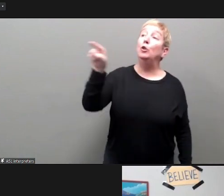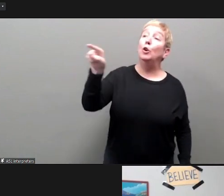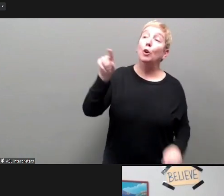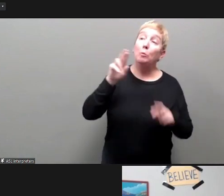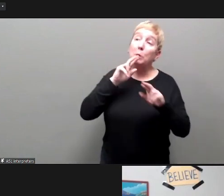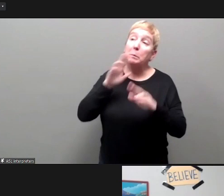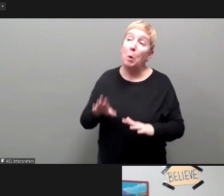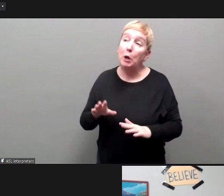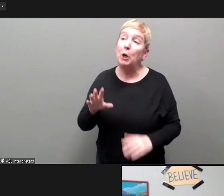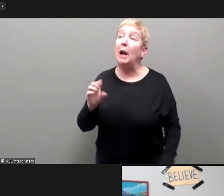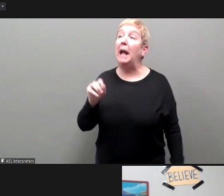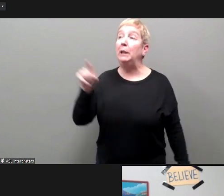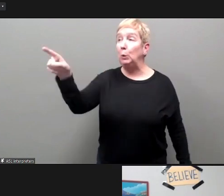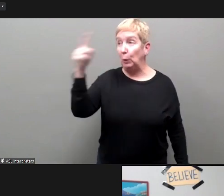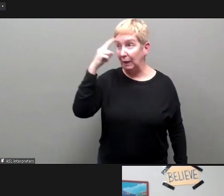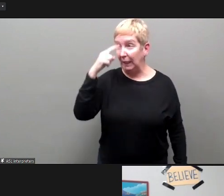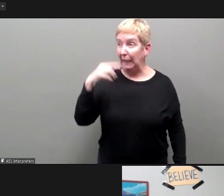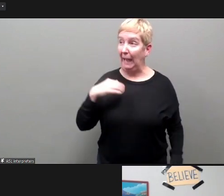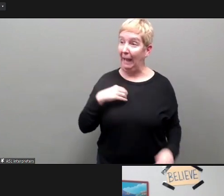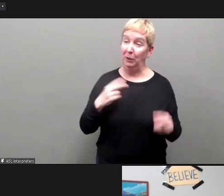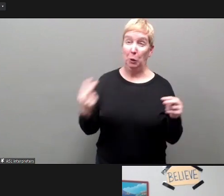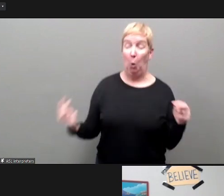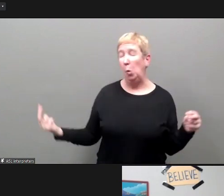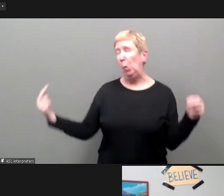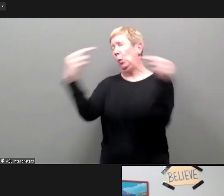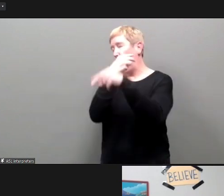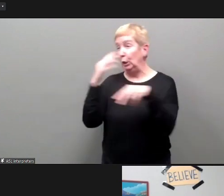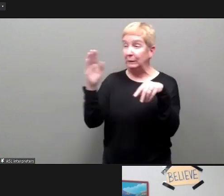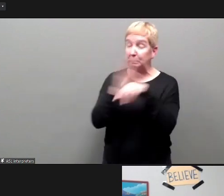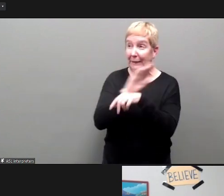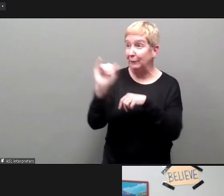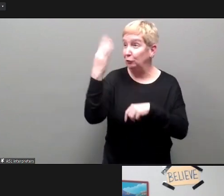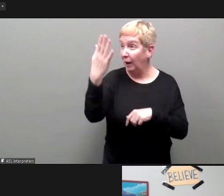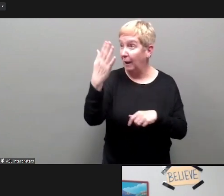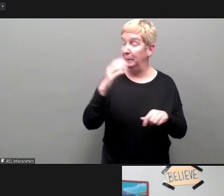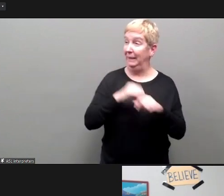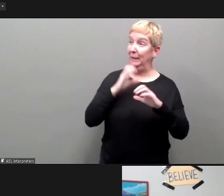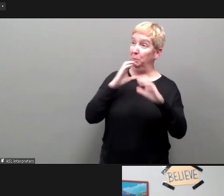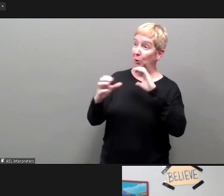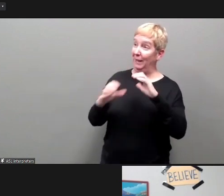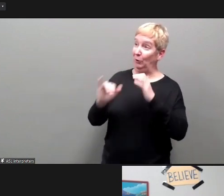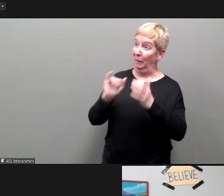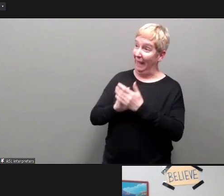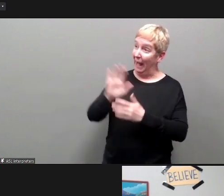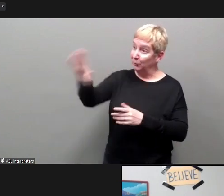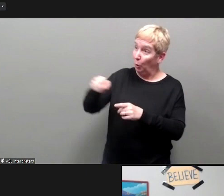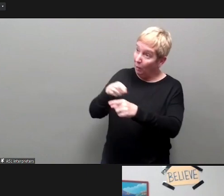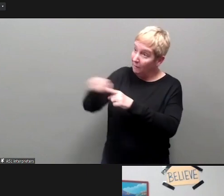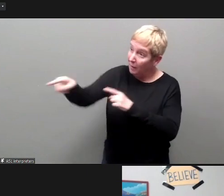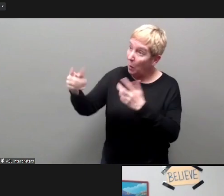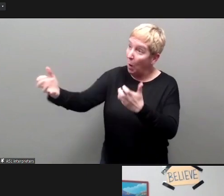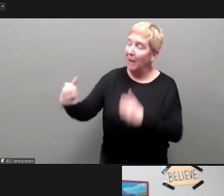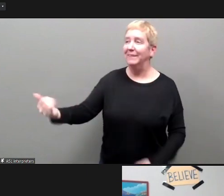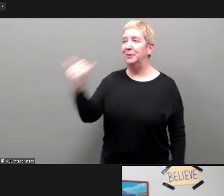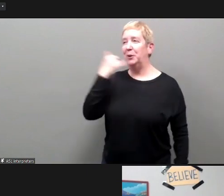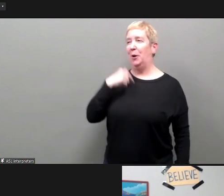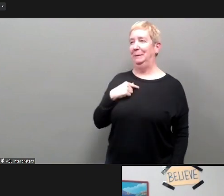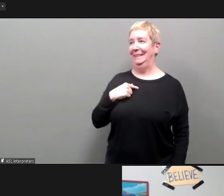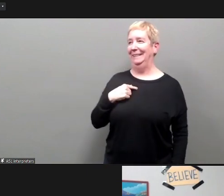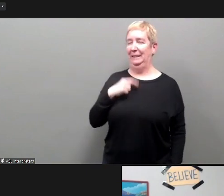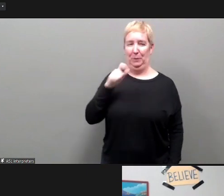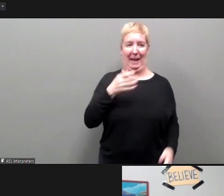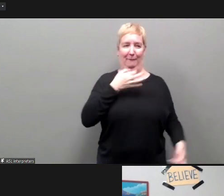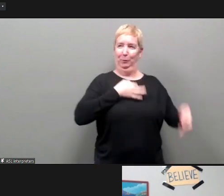exciting job in communications in New Mexico would be right up your alley, call me. We need to replace Matt, and we